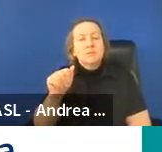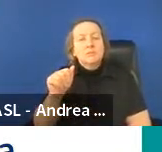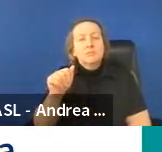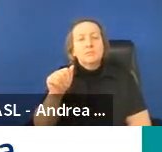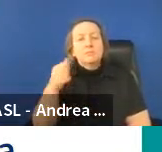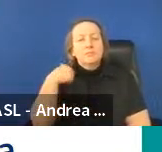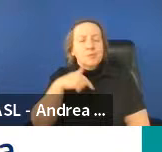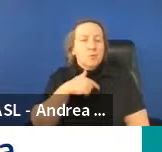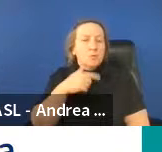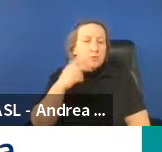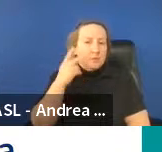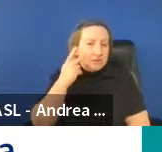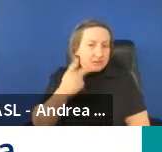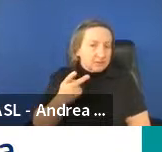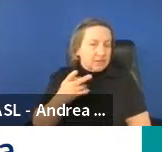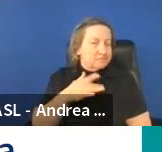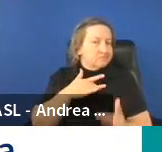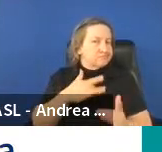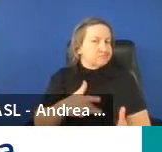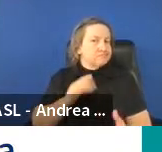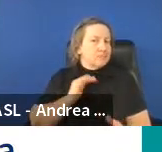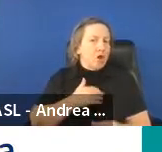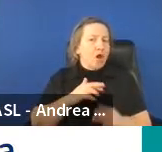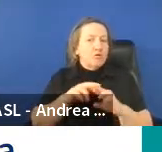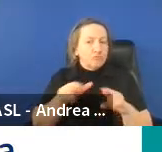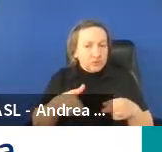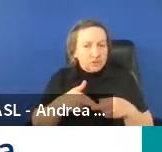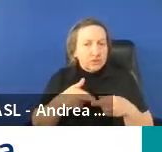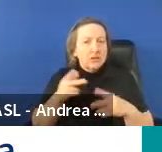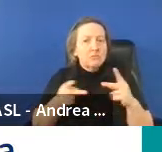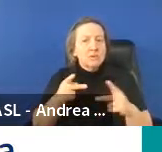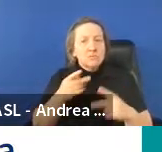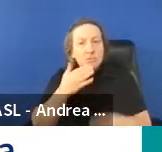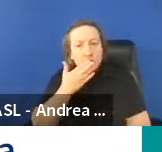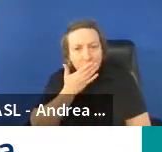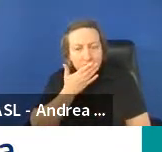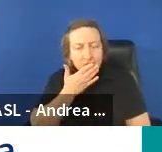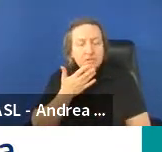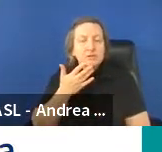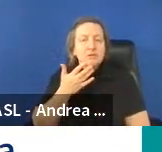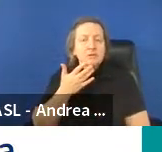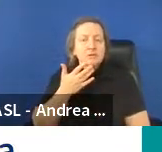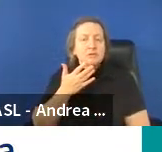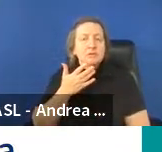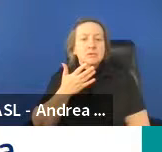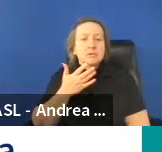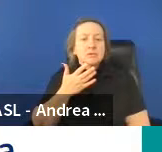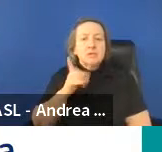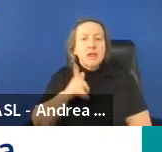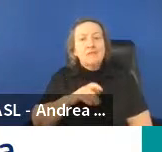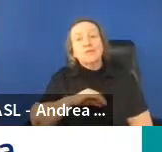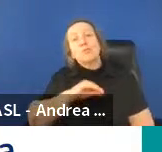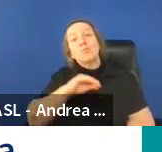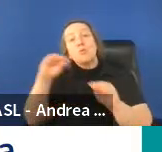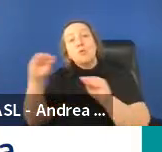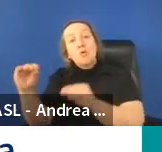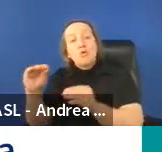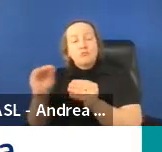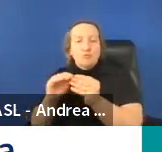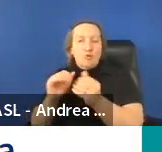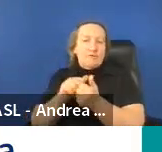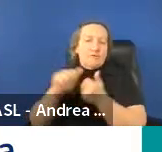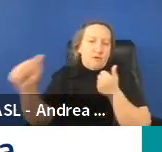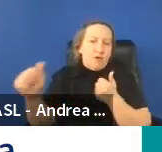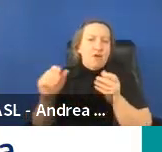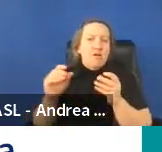we've seen a trend in our region of folks of color being pushed to further areas of the region, being pushed north